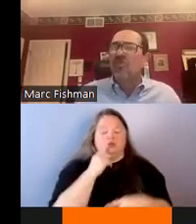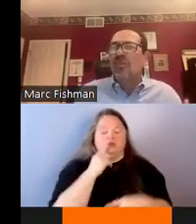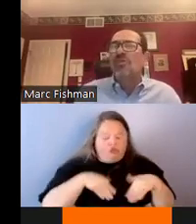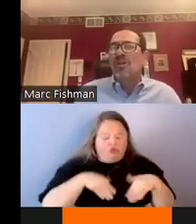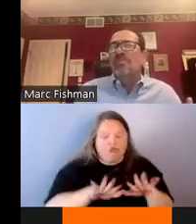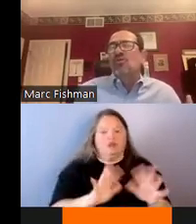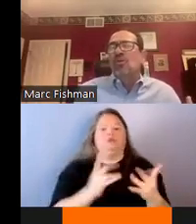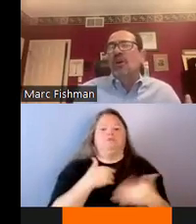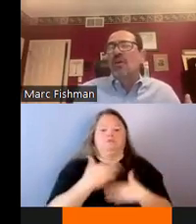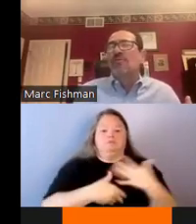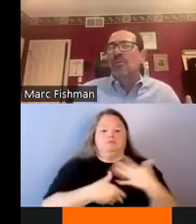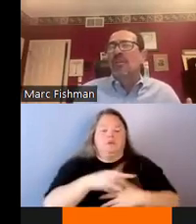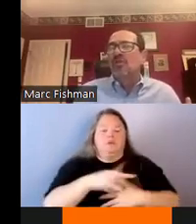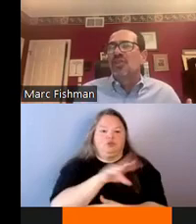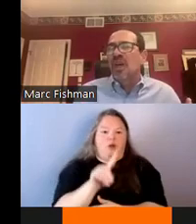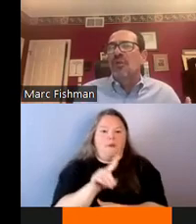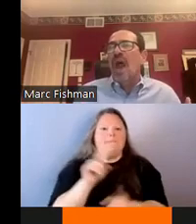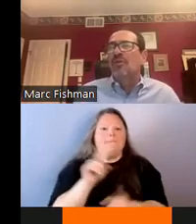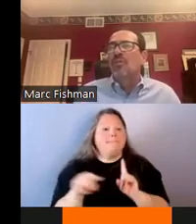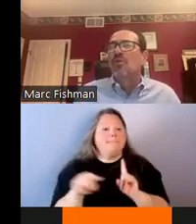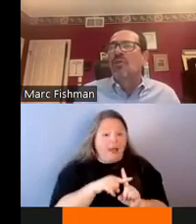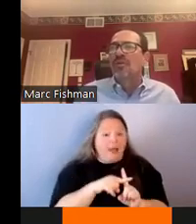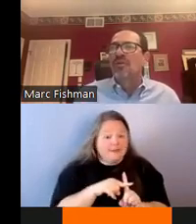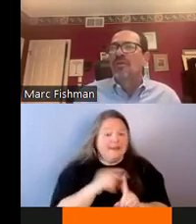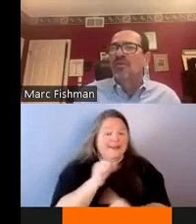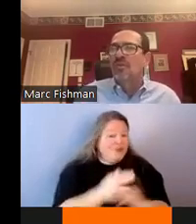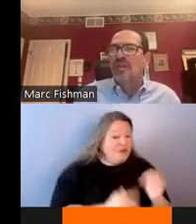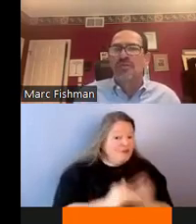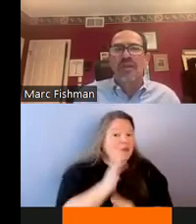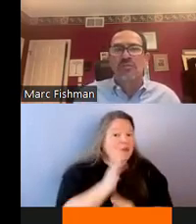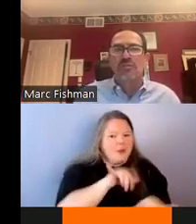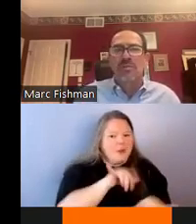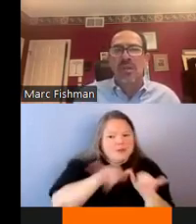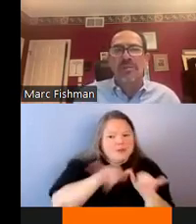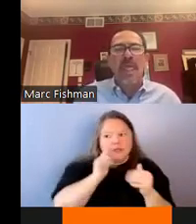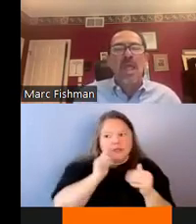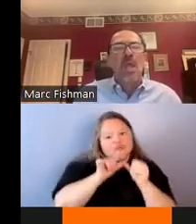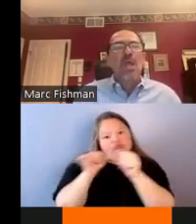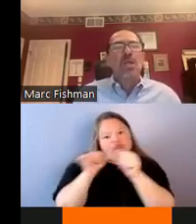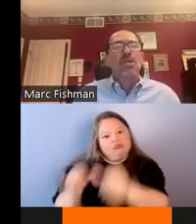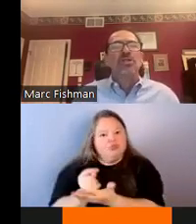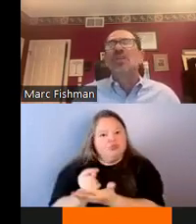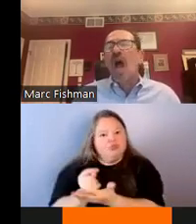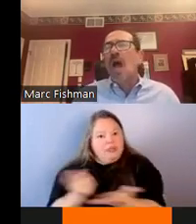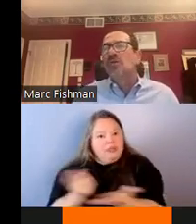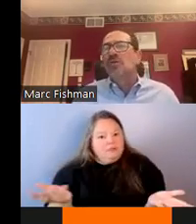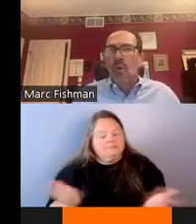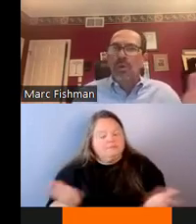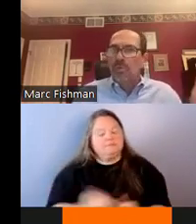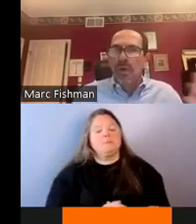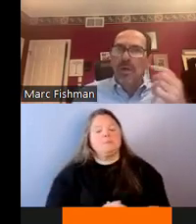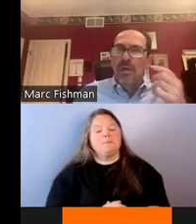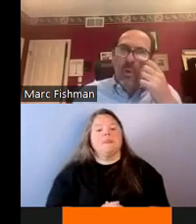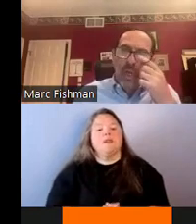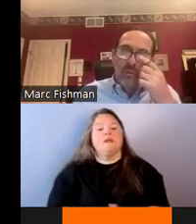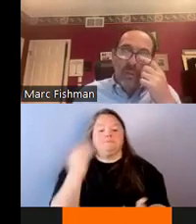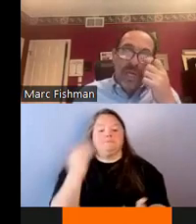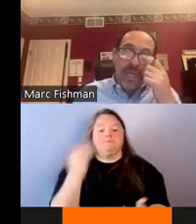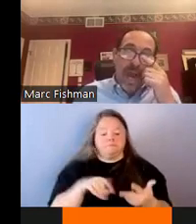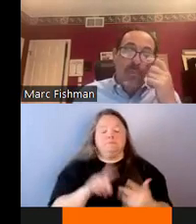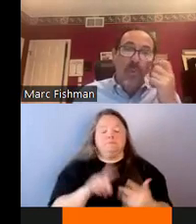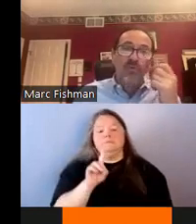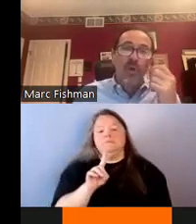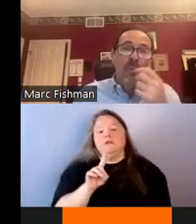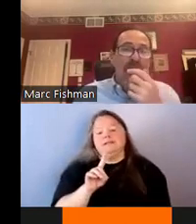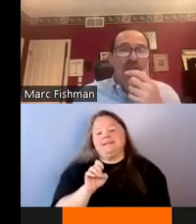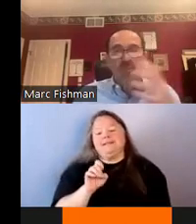of engaging them in treatment. So if they're comfortable, they'll stick around and move on to this next phase of treatment. Detox, or, you know, as we